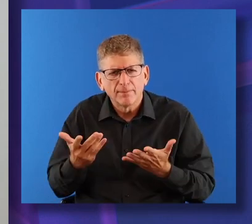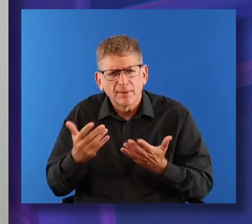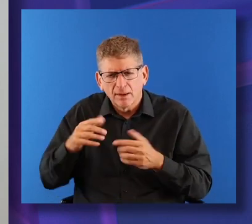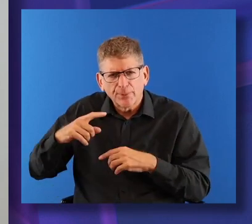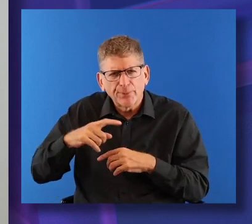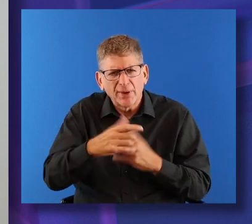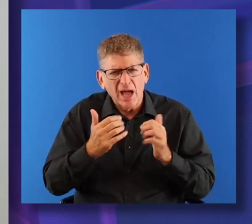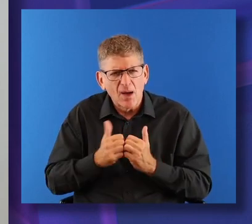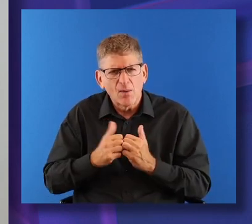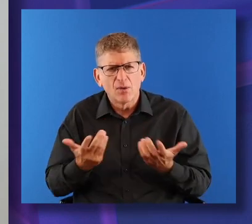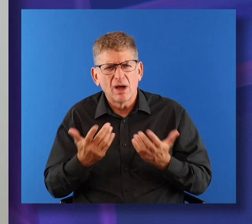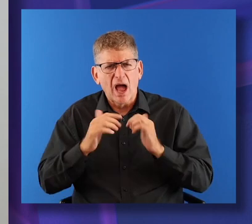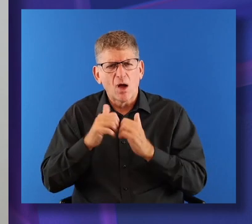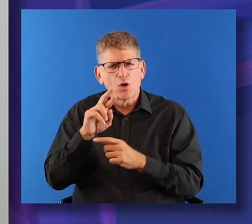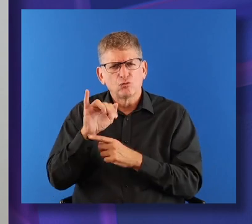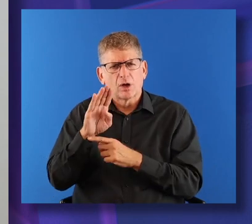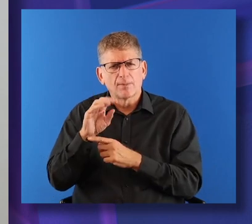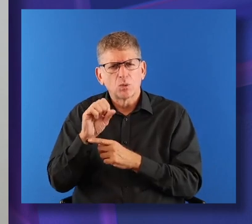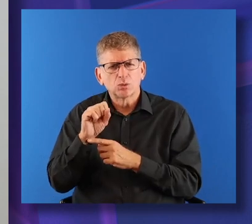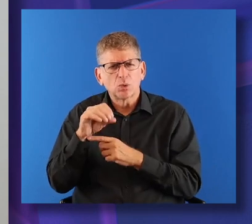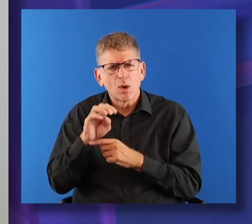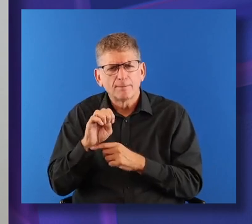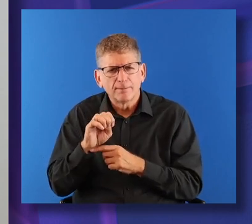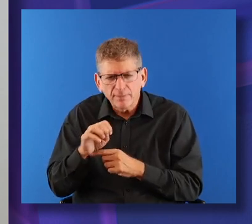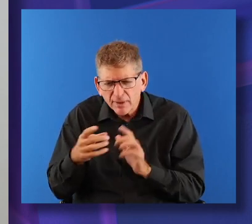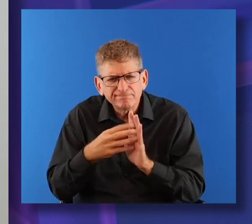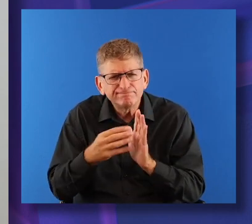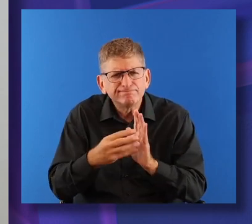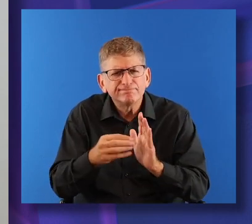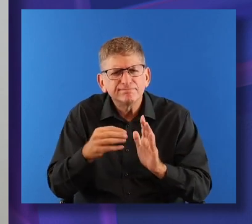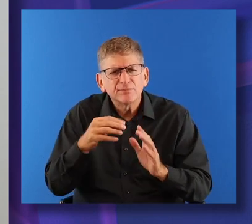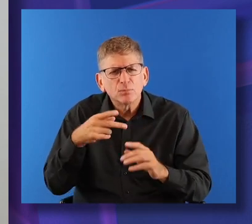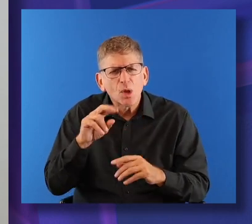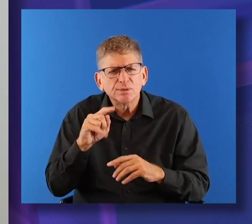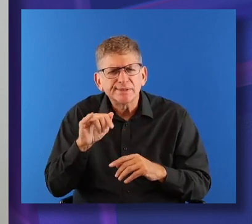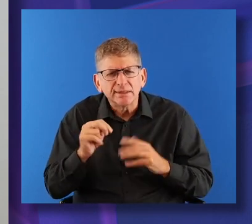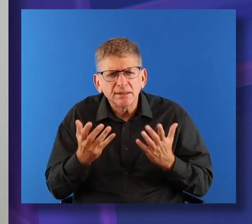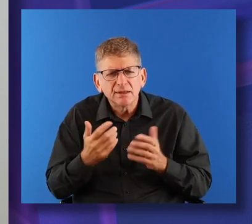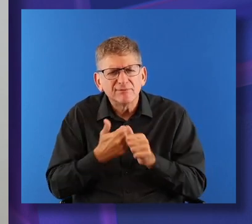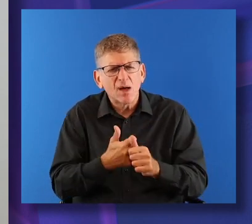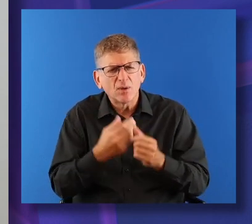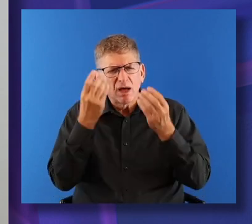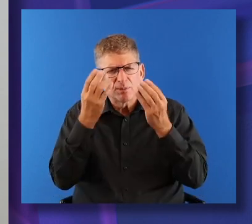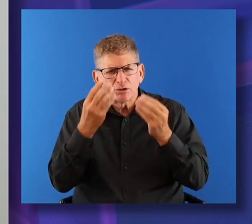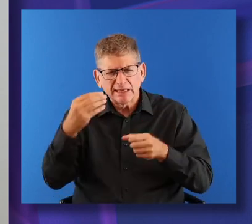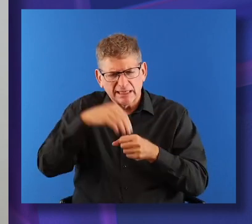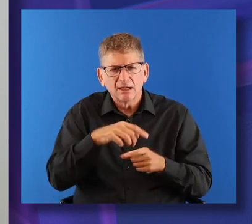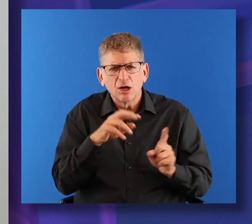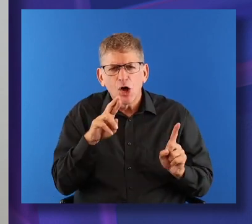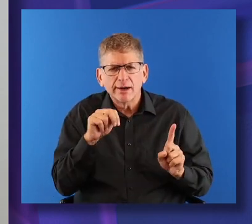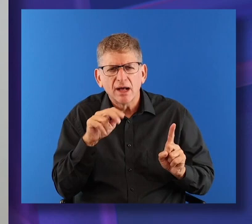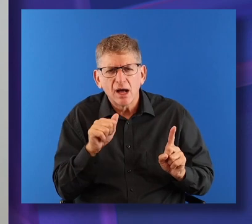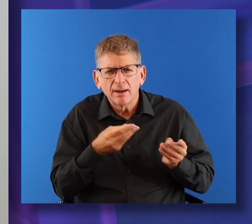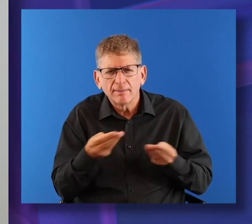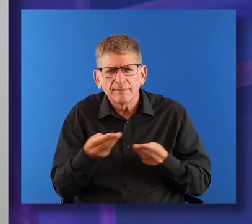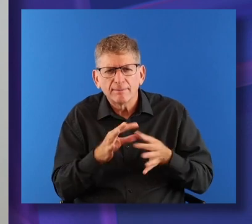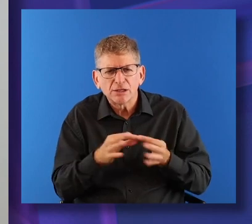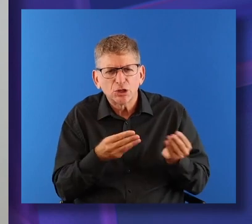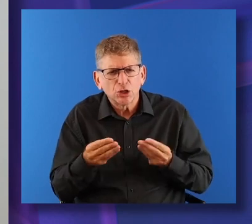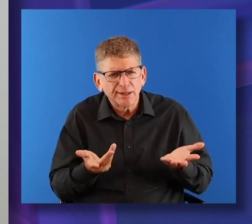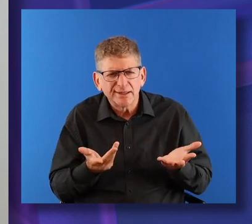contained in messenger RNAs? Given that wet lab experiments cannot give us the answer to these critical